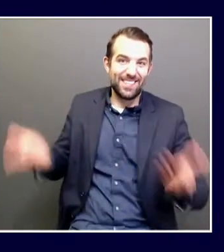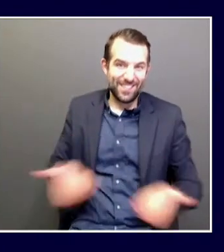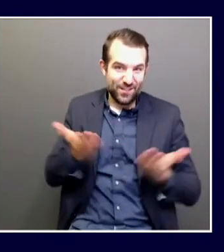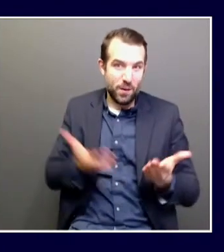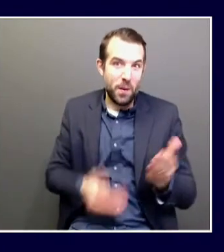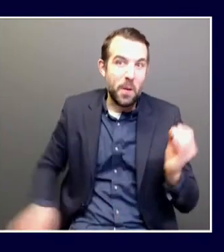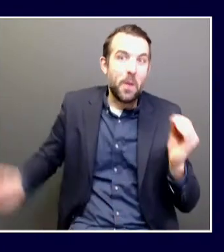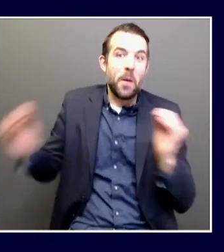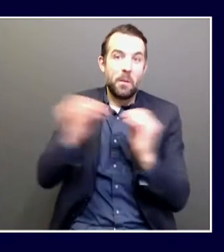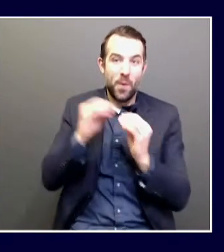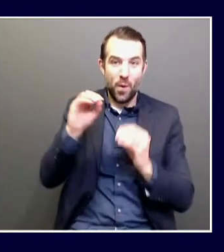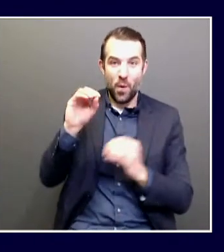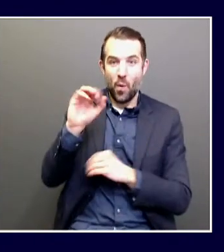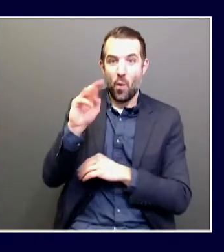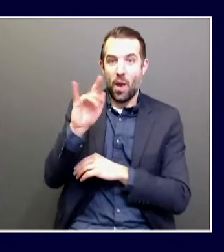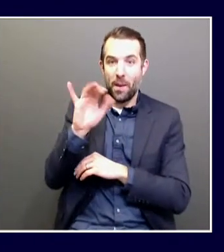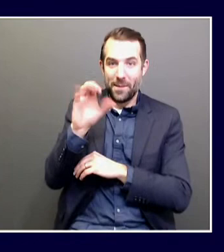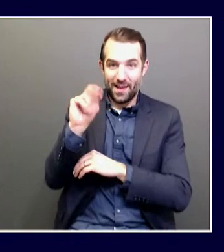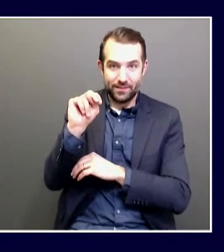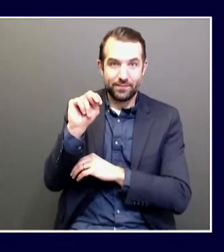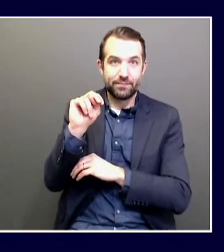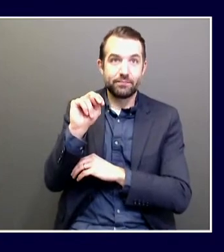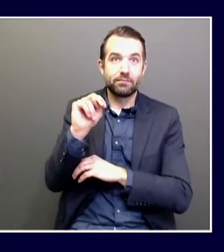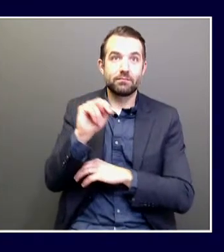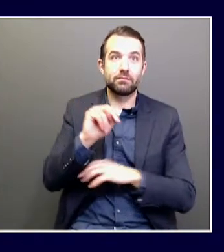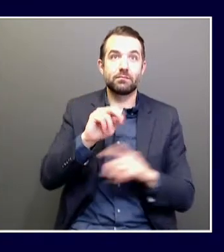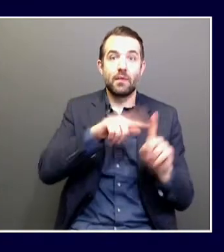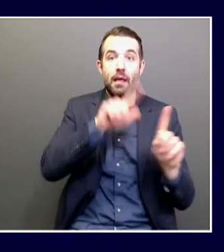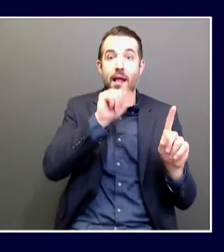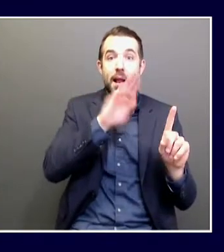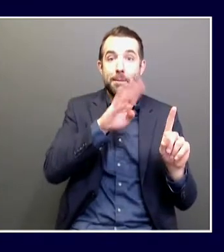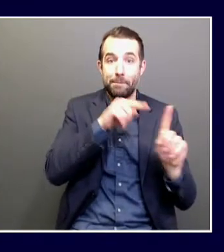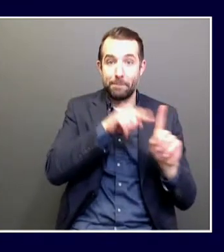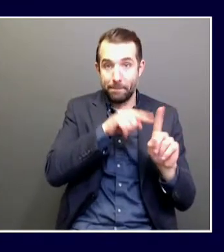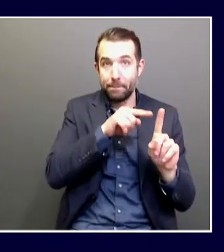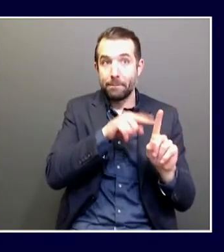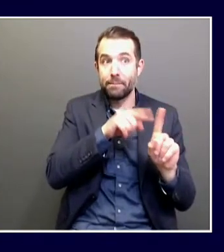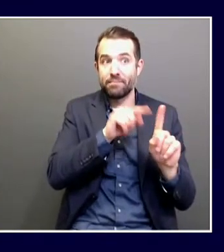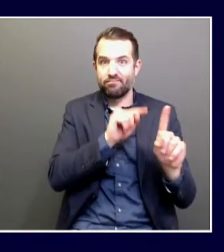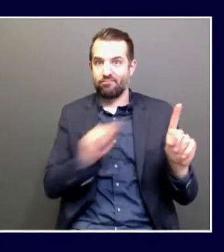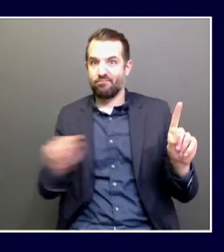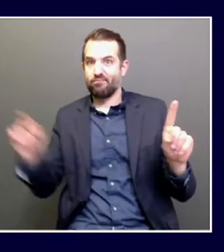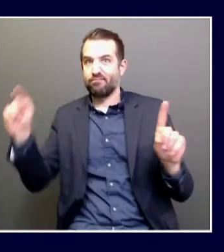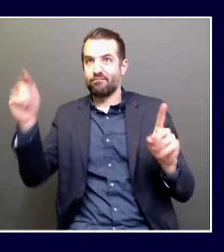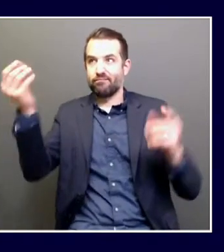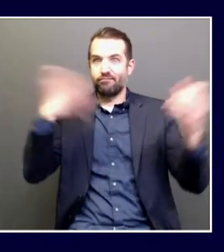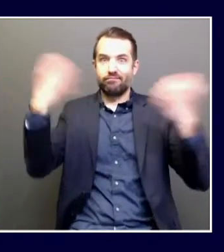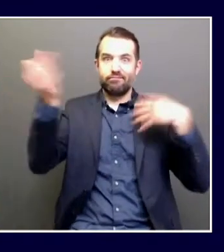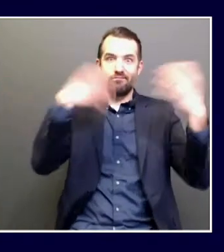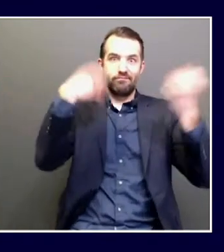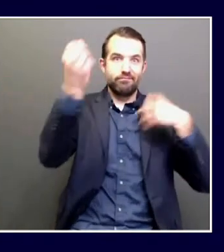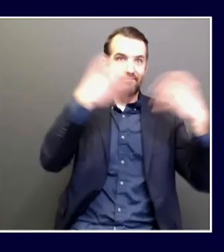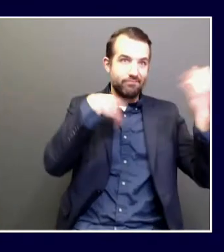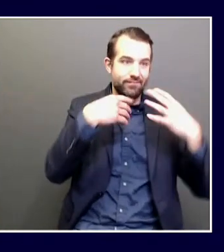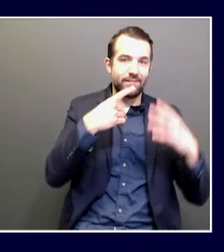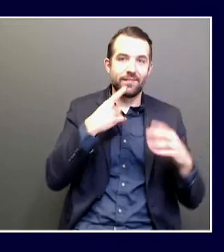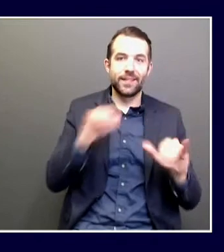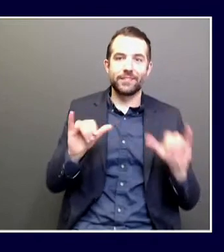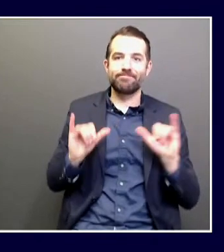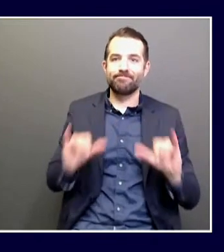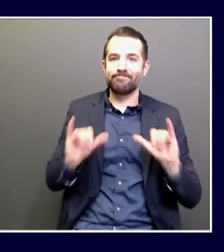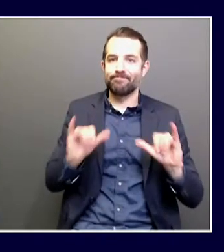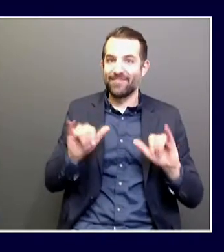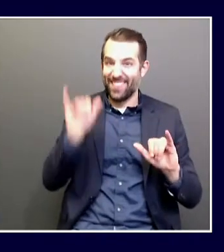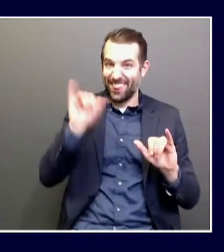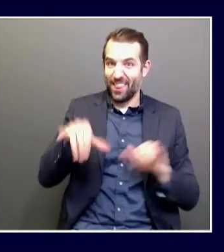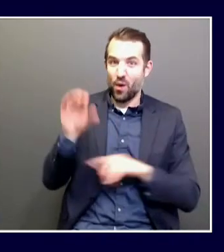from laboratories across the state in recent days, the prevalence of Omicron is certainly much greater, such